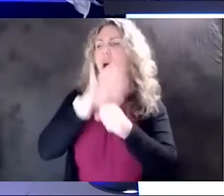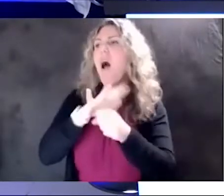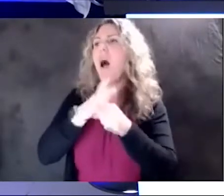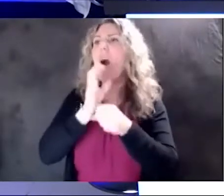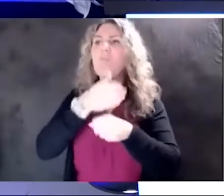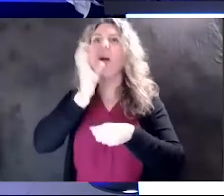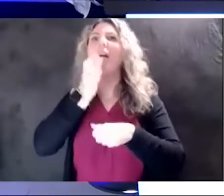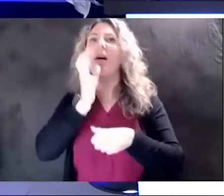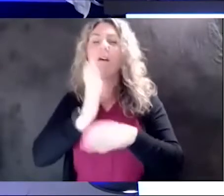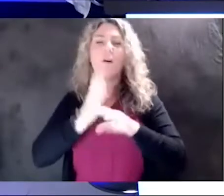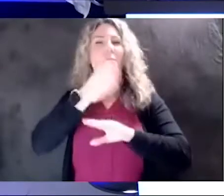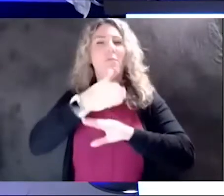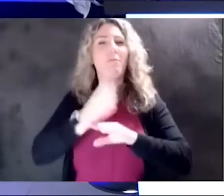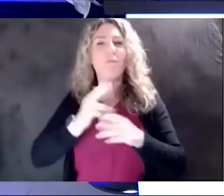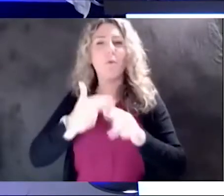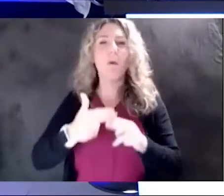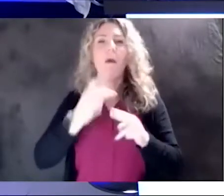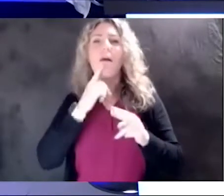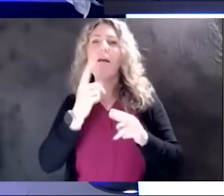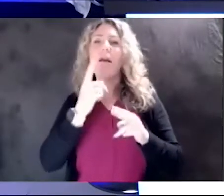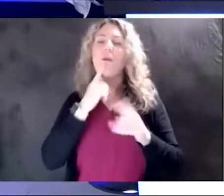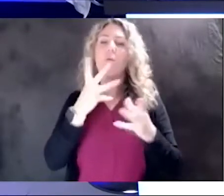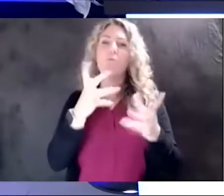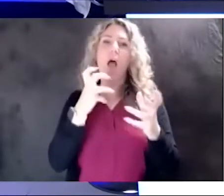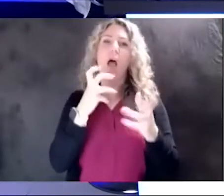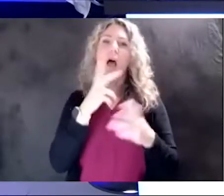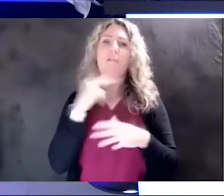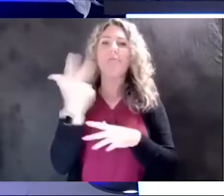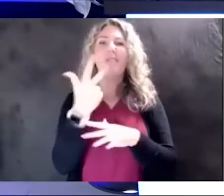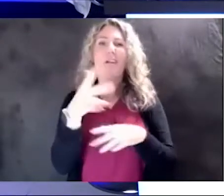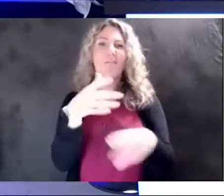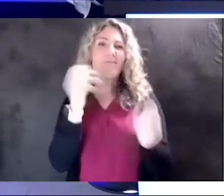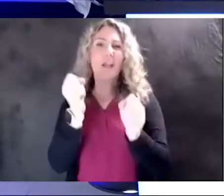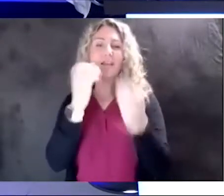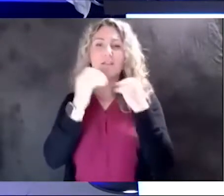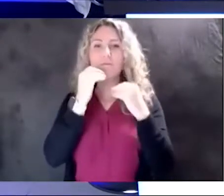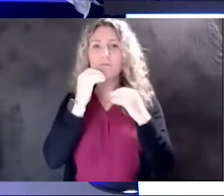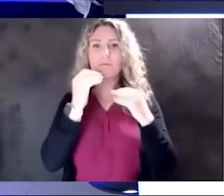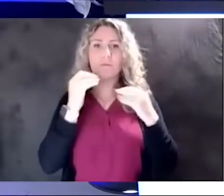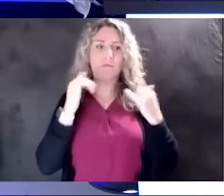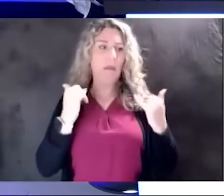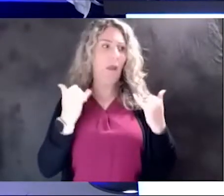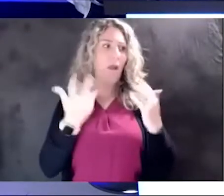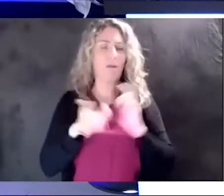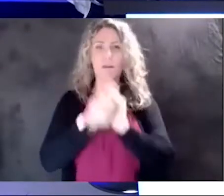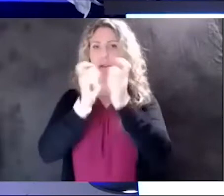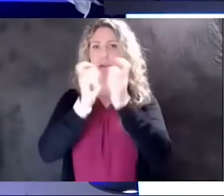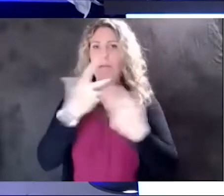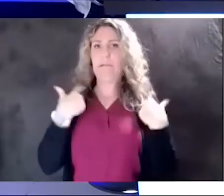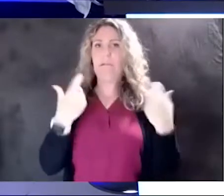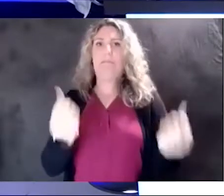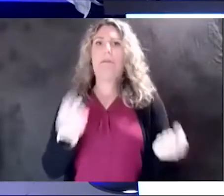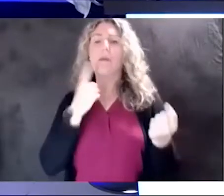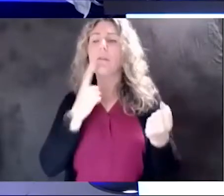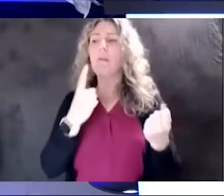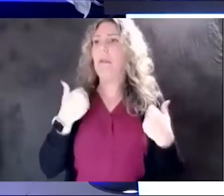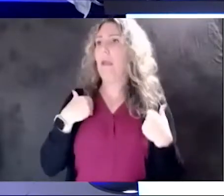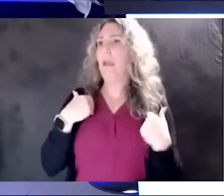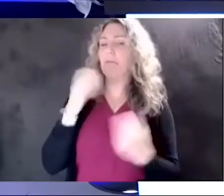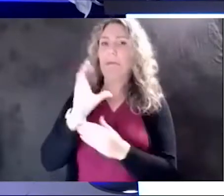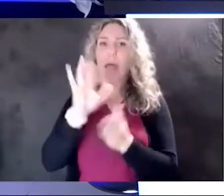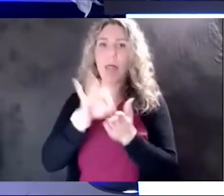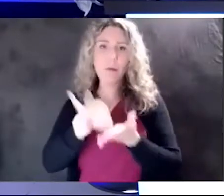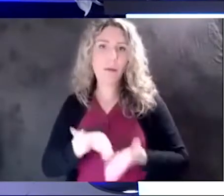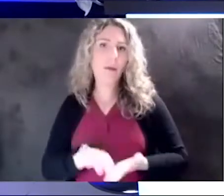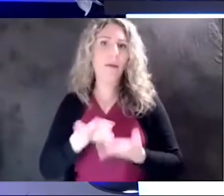indulge in drive-through foods. Now this shift to these healthy options, menu changes. We have calorie counts on menus, which has